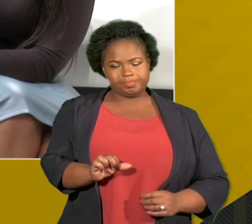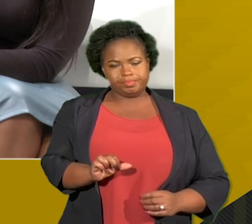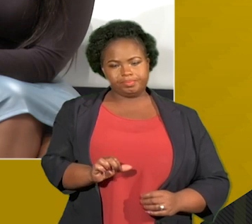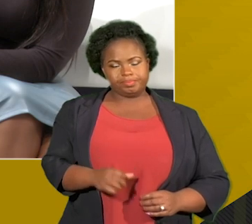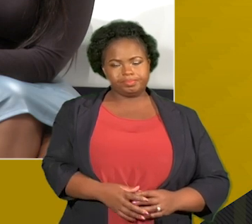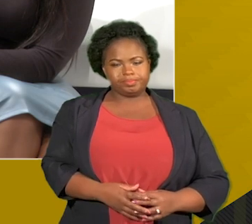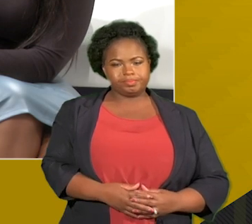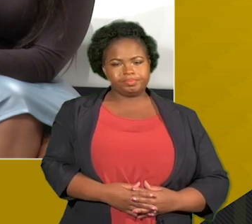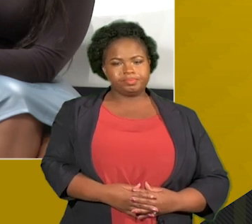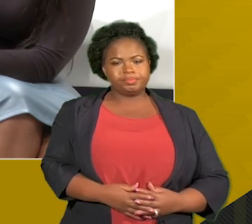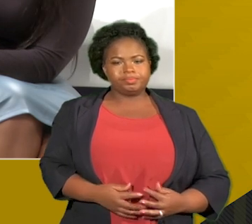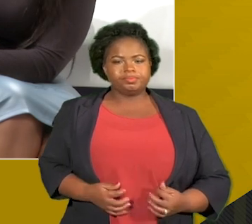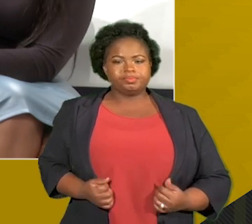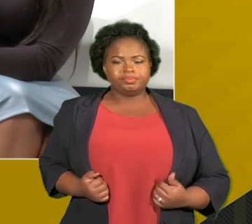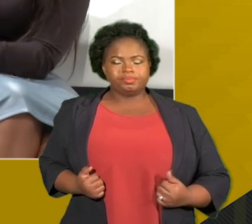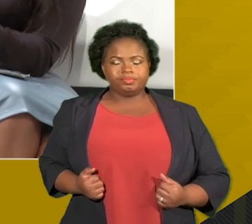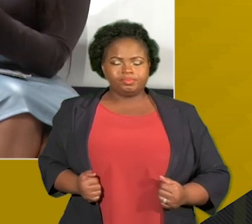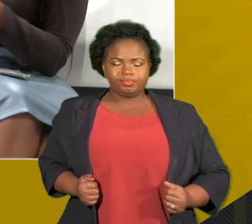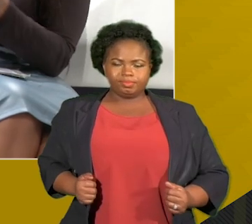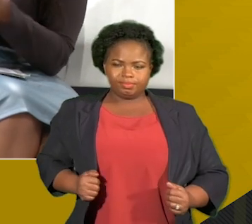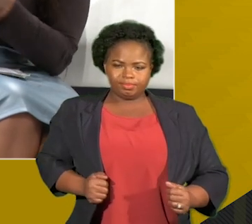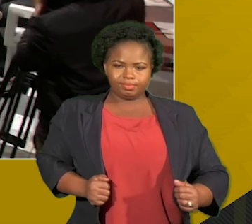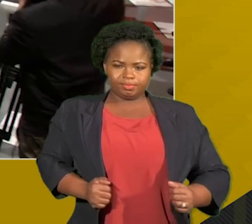sikhulume lelo daba le art. Sambeni.